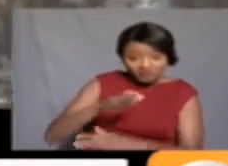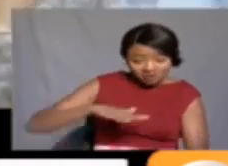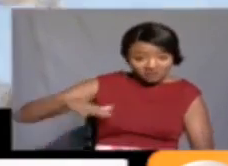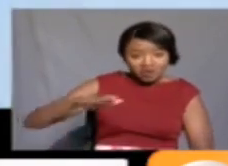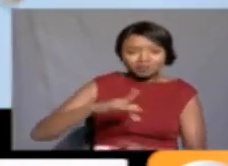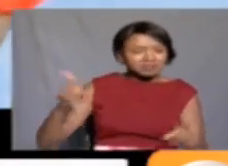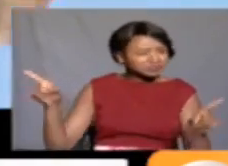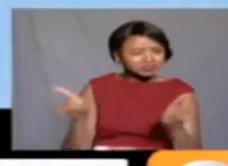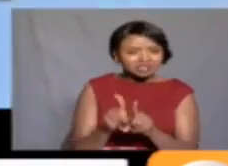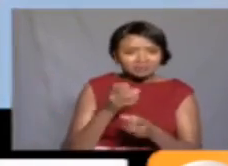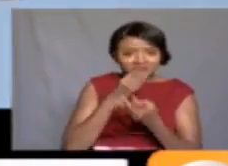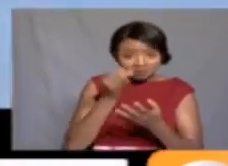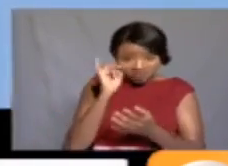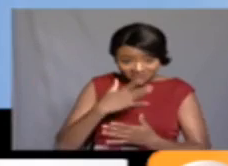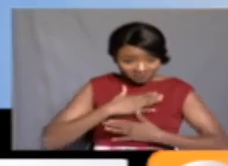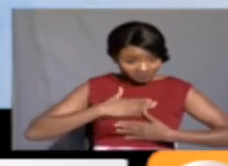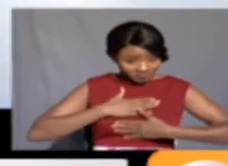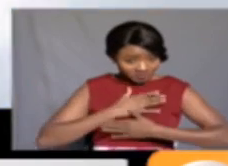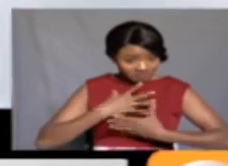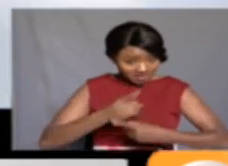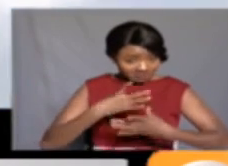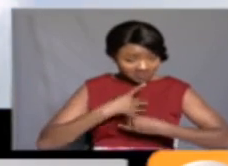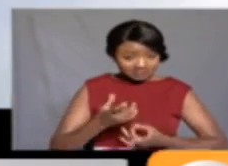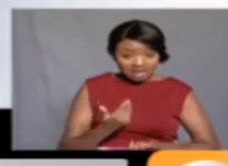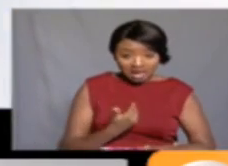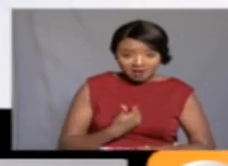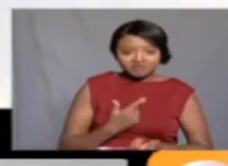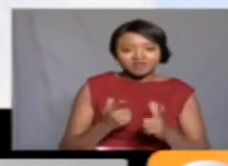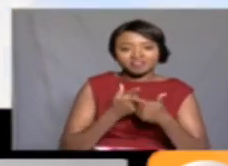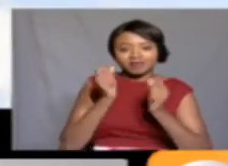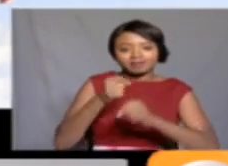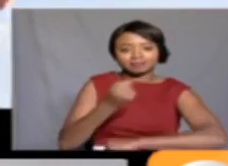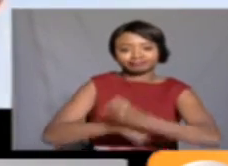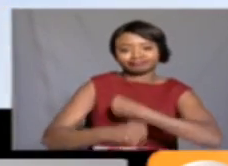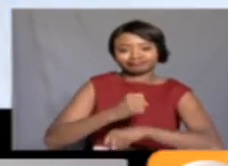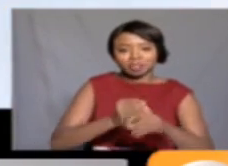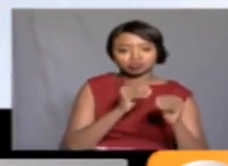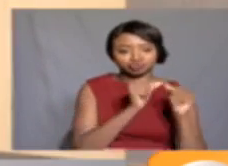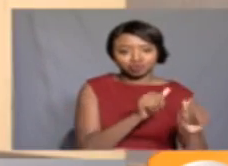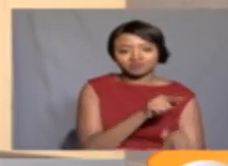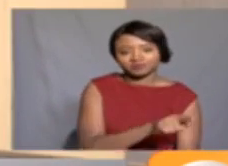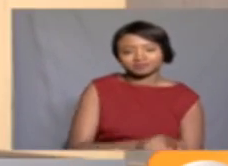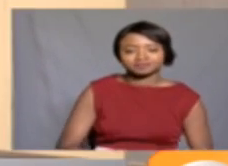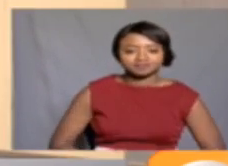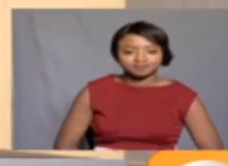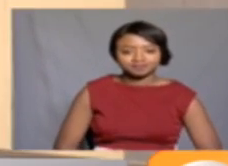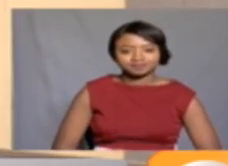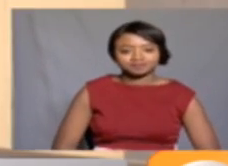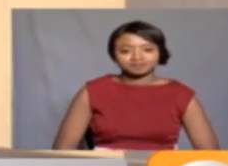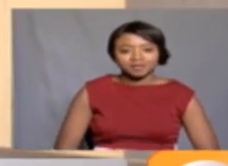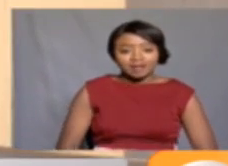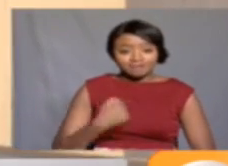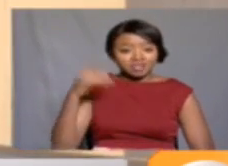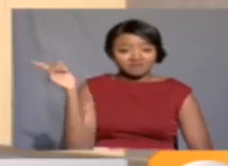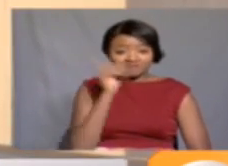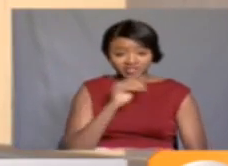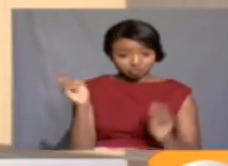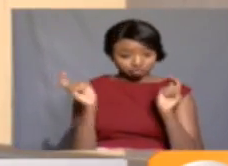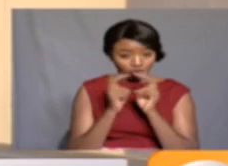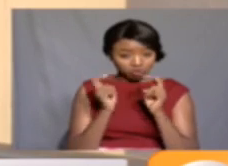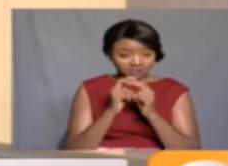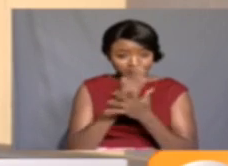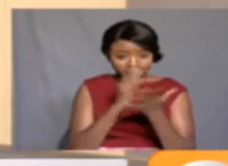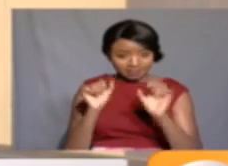interested, then can act on the same. I have contacted some of